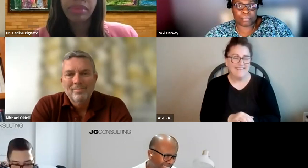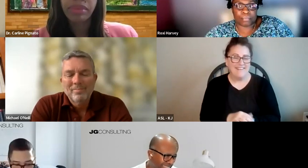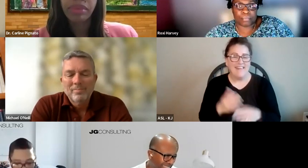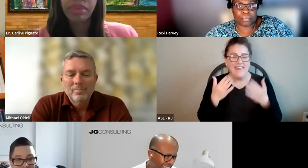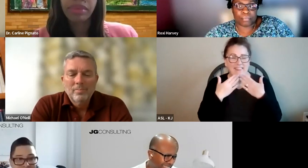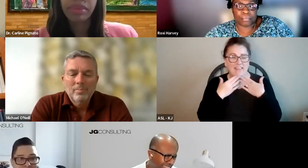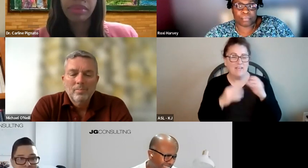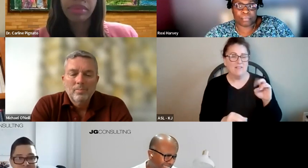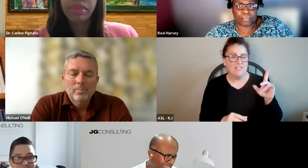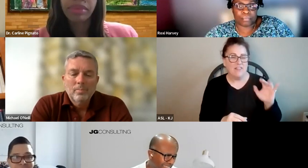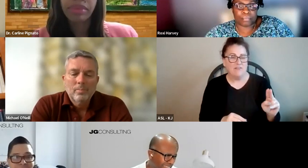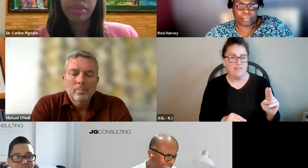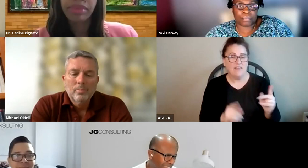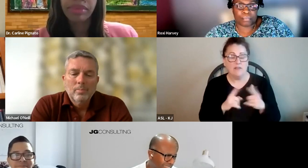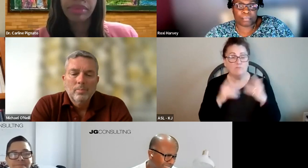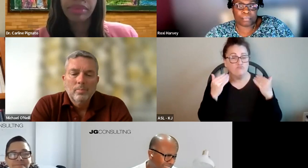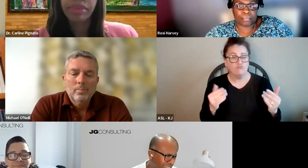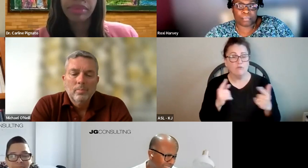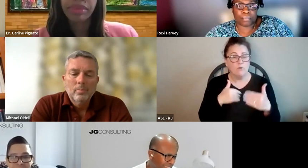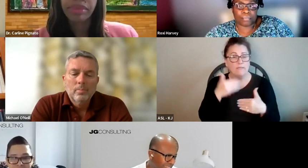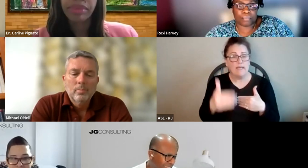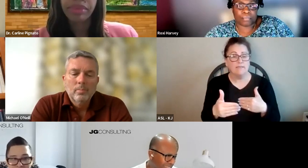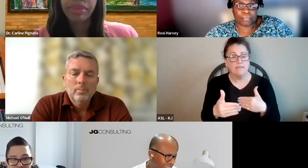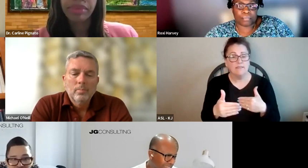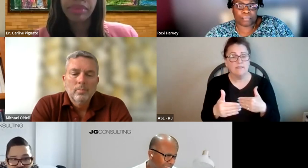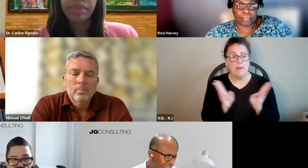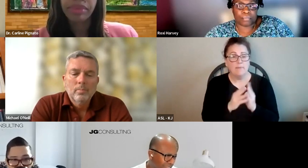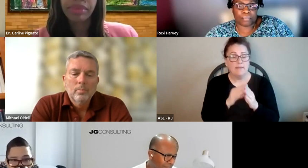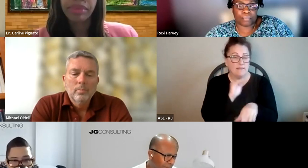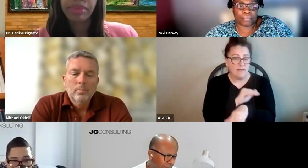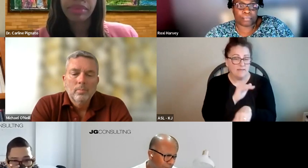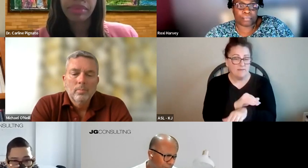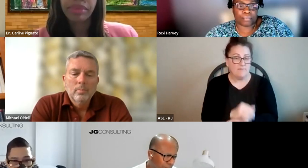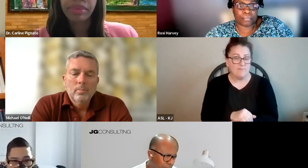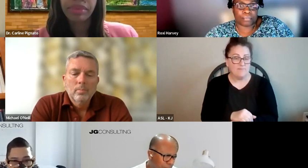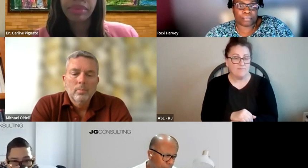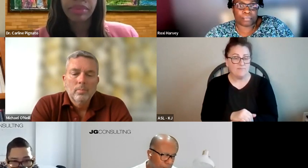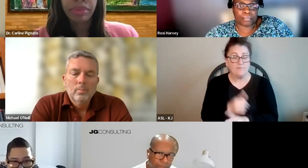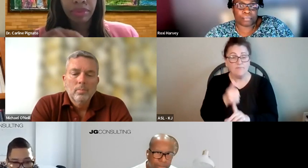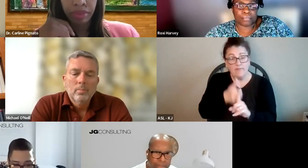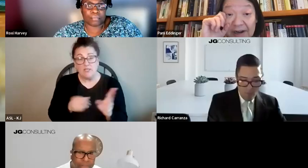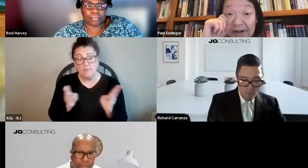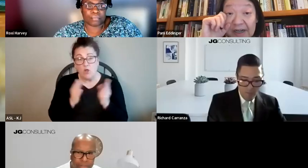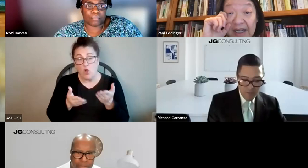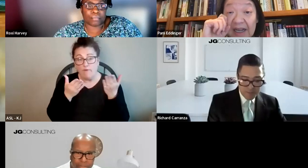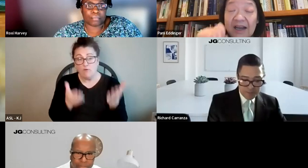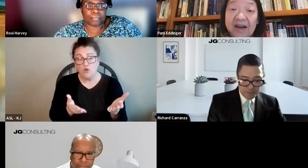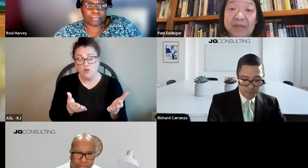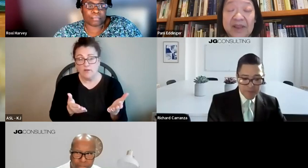Thank you, Ms. Sullivan. Then we will proceed to the next part of our meeting tonight. As in every meeting, we offer, for the